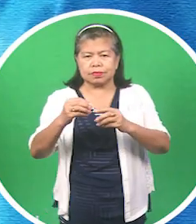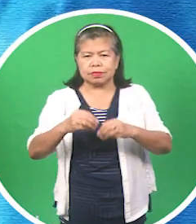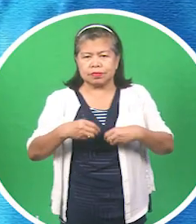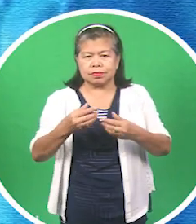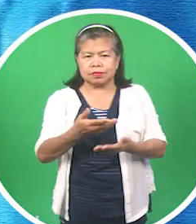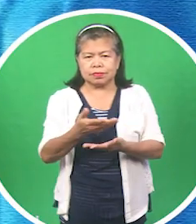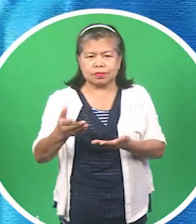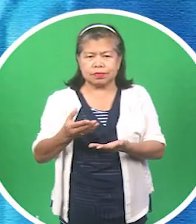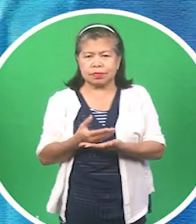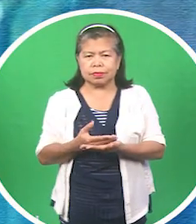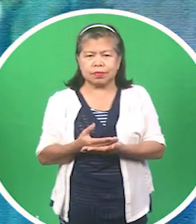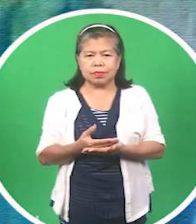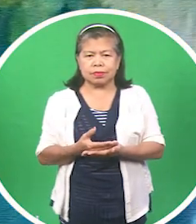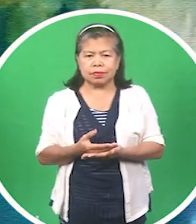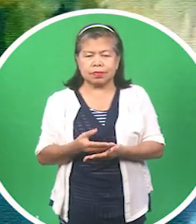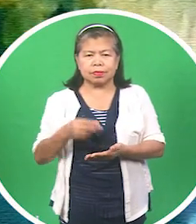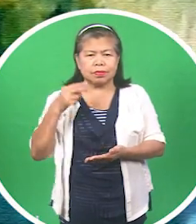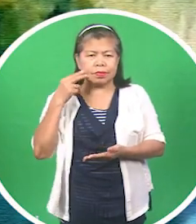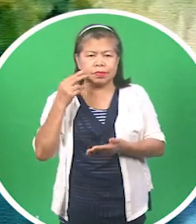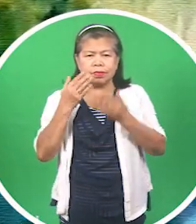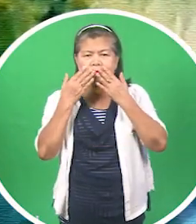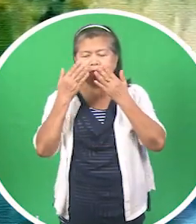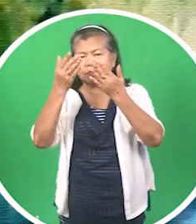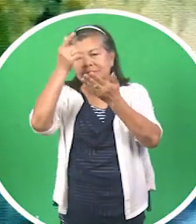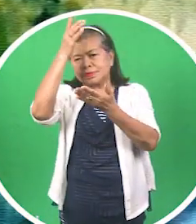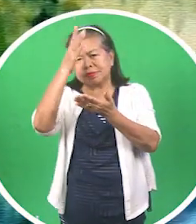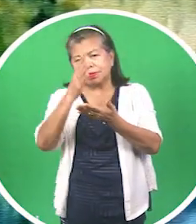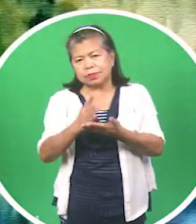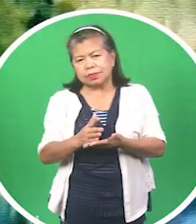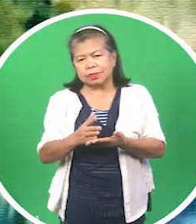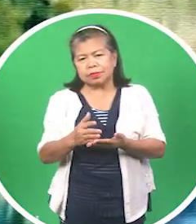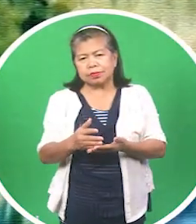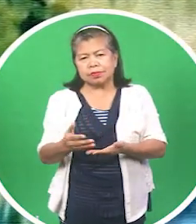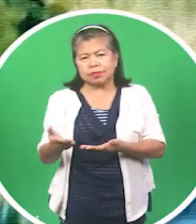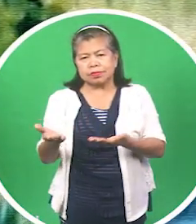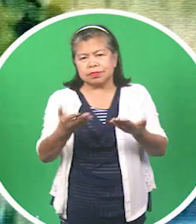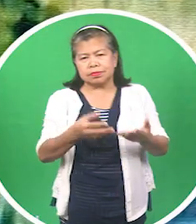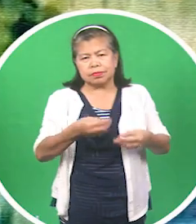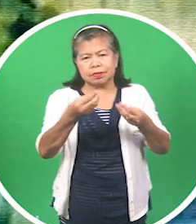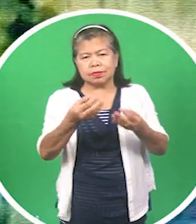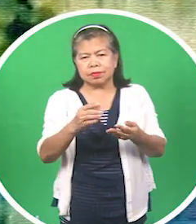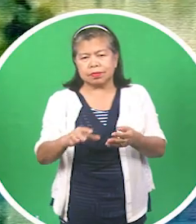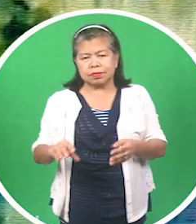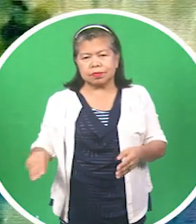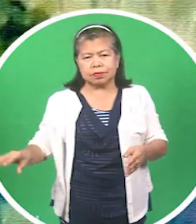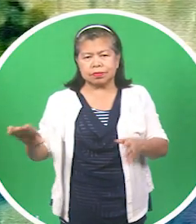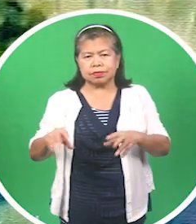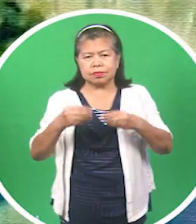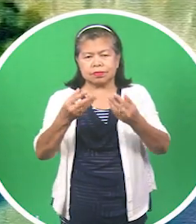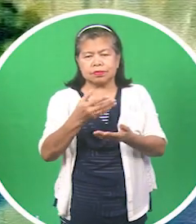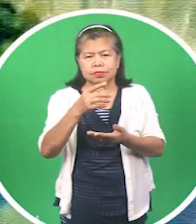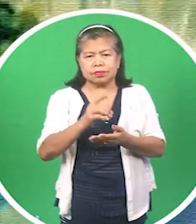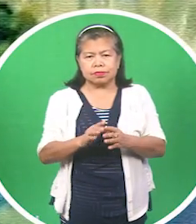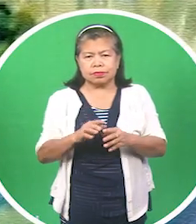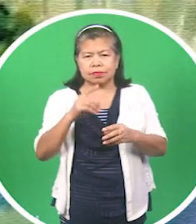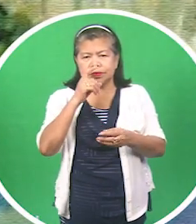had asked him from the Lord. Hannah thanked the Lord God by bringing Samuel to the temple